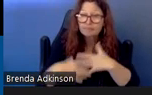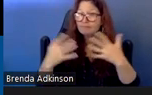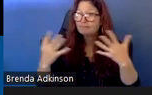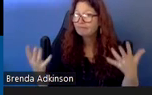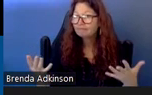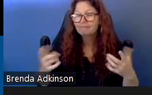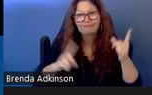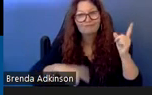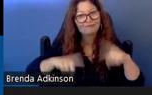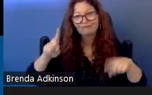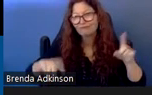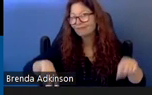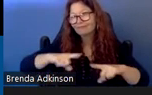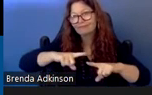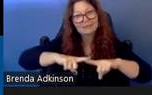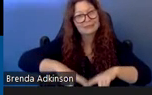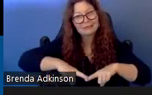depends on the